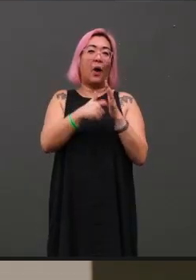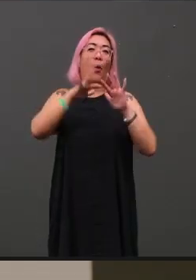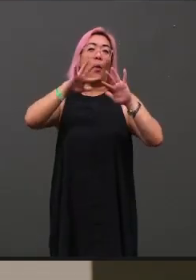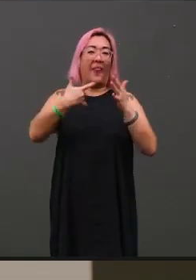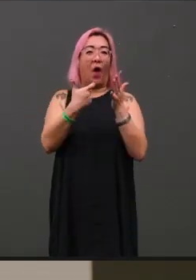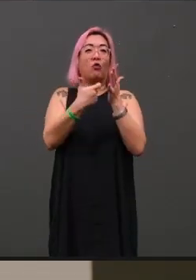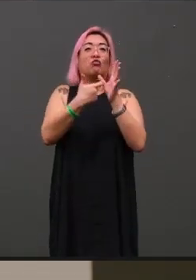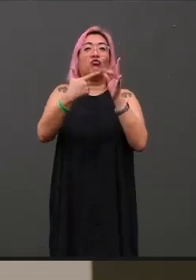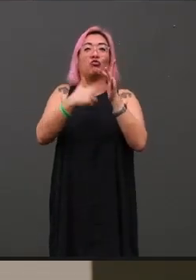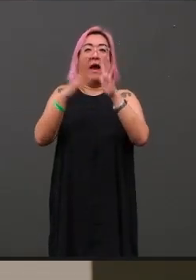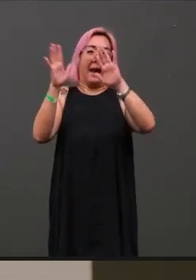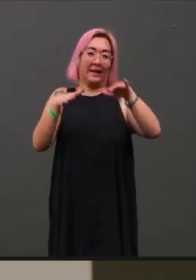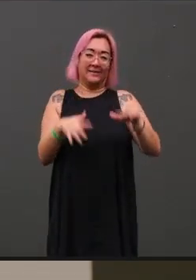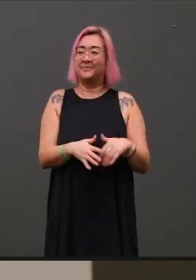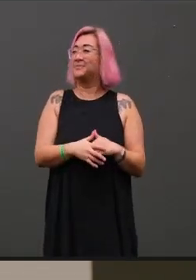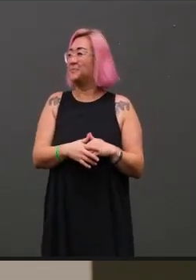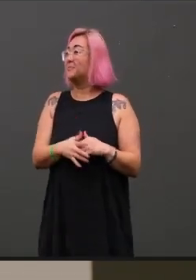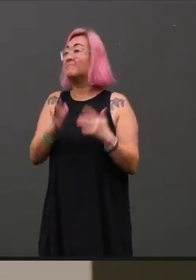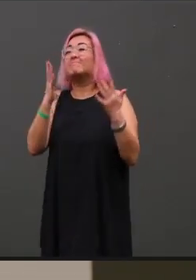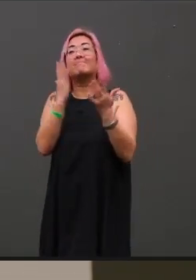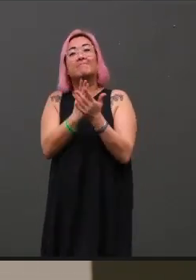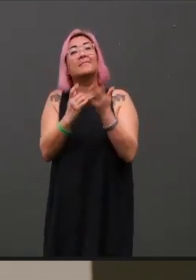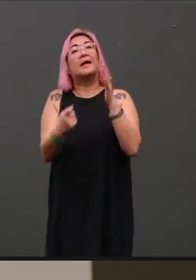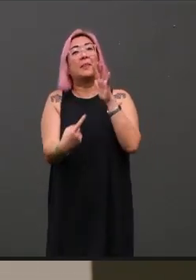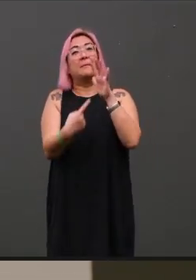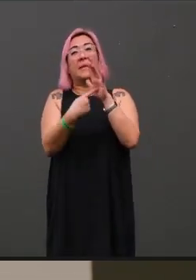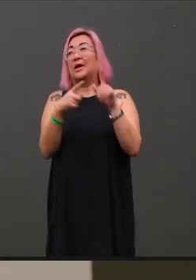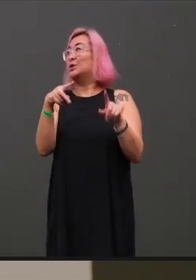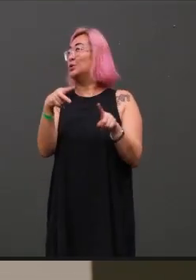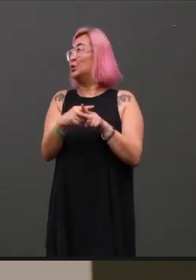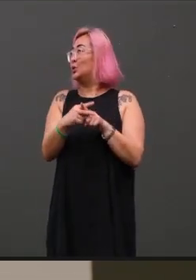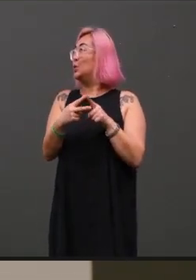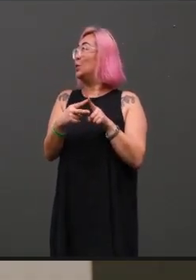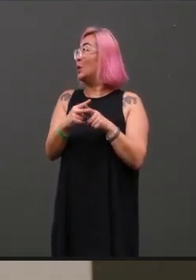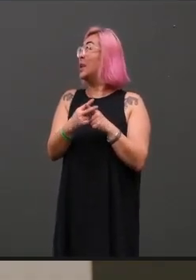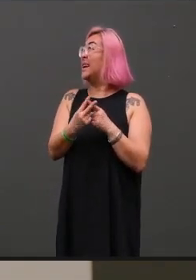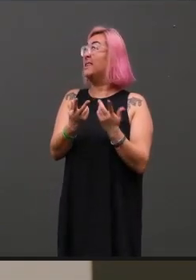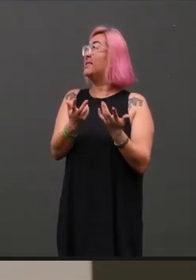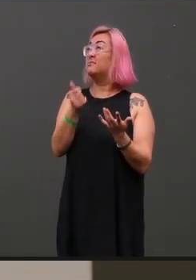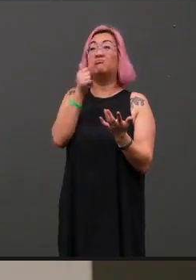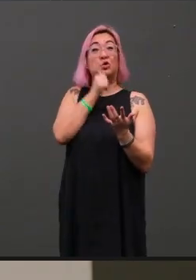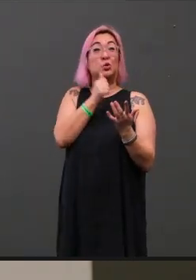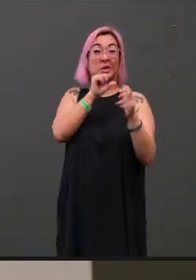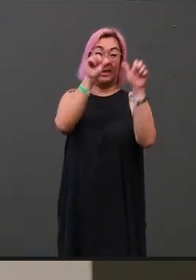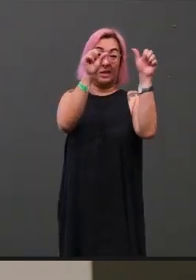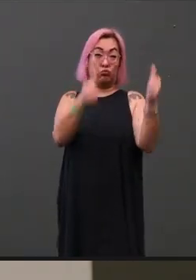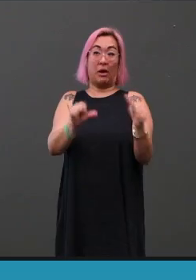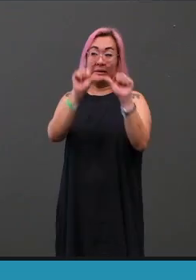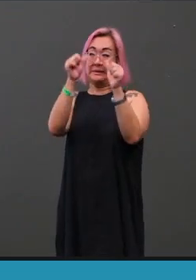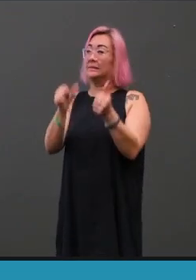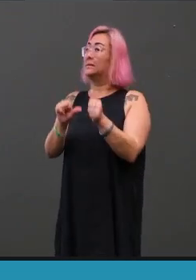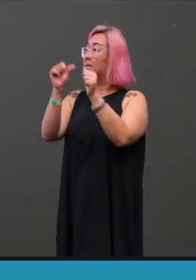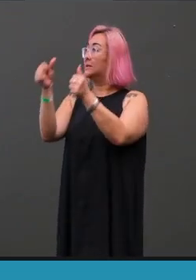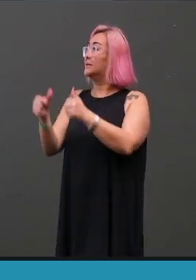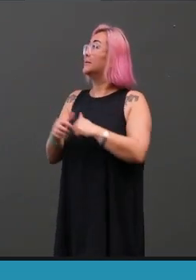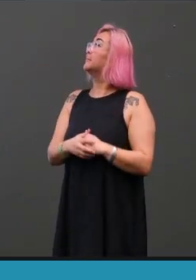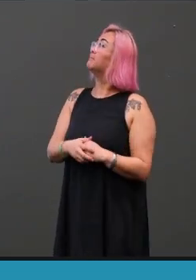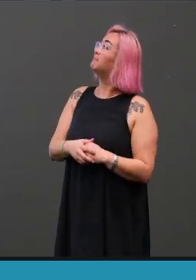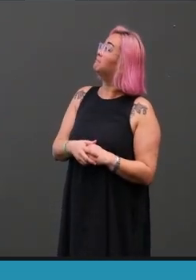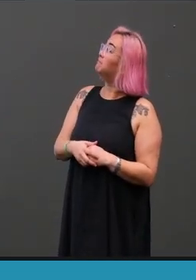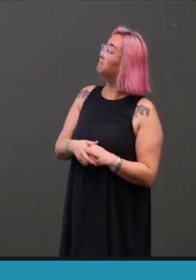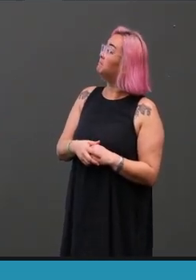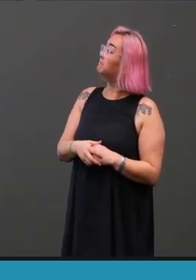used here was, again, particle systems, which allowed us to spawn a lot of sprites at a time. So for the falling rain, I used a small